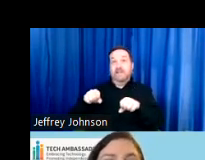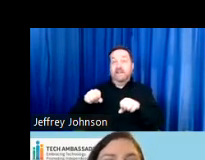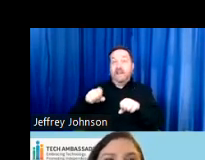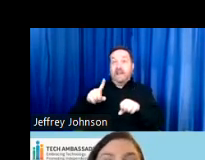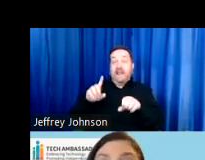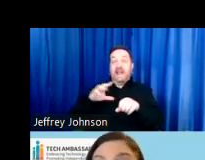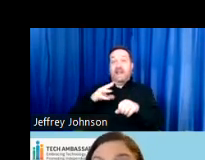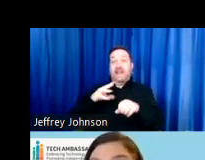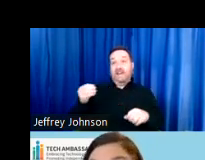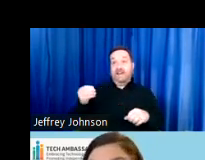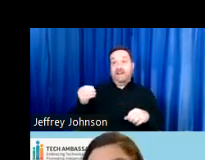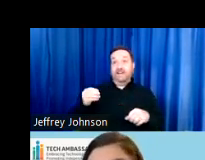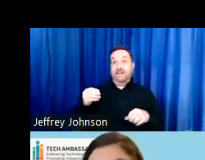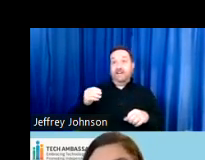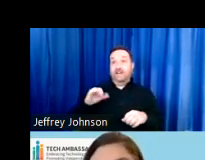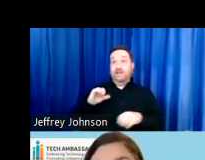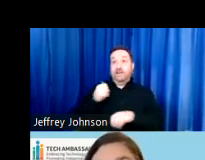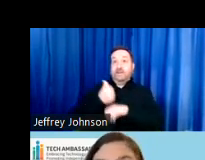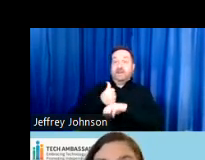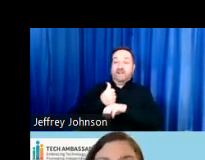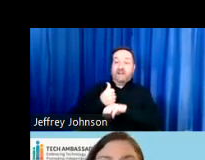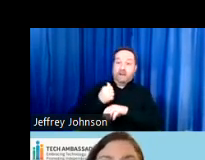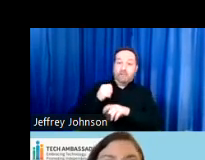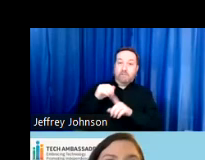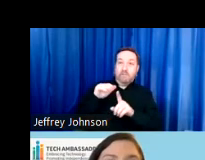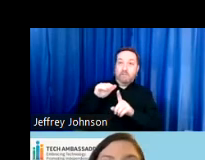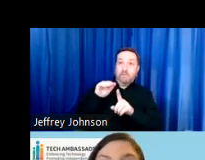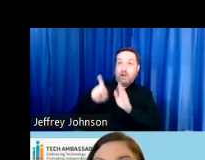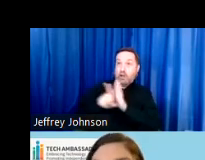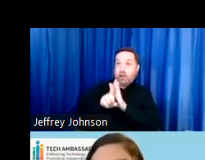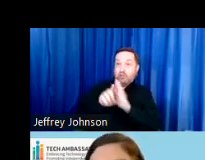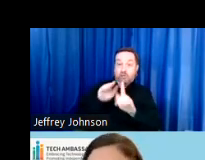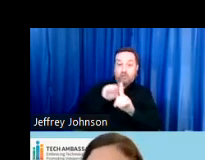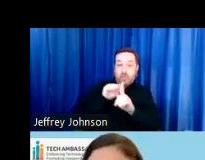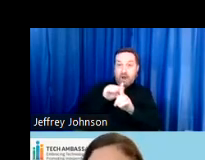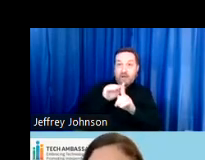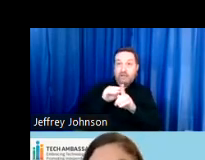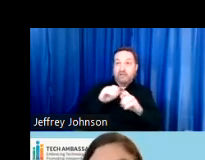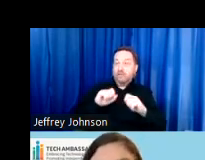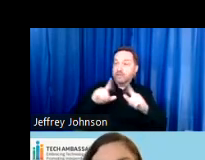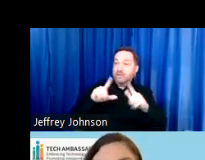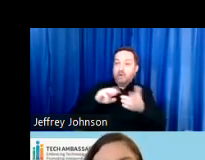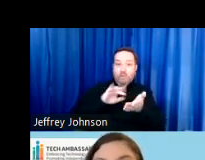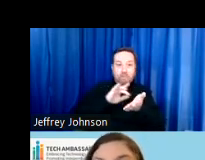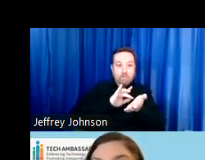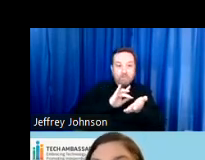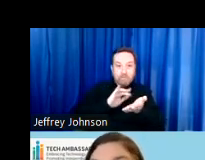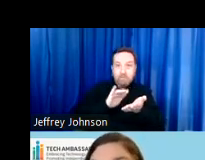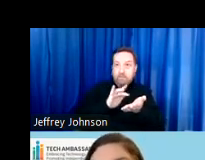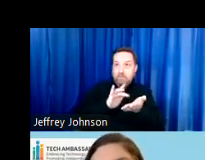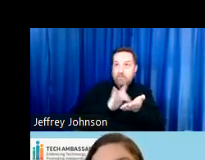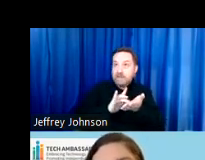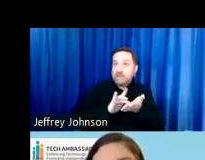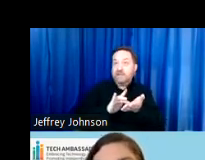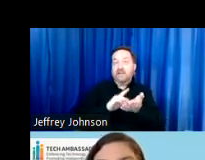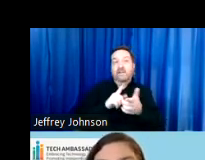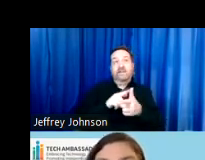that you can set reminders to pop up with medications,